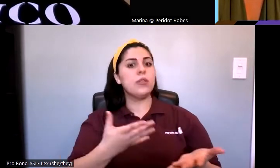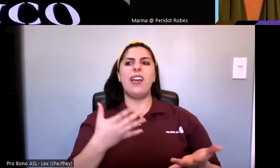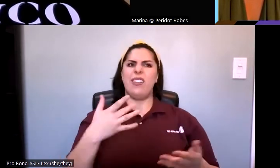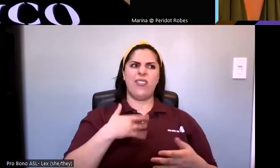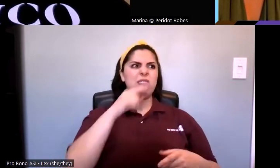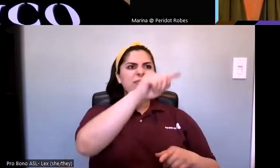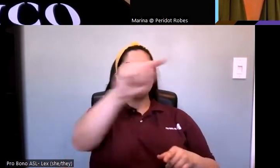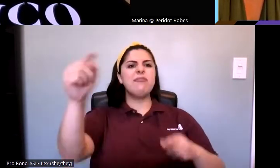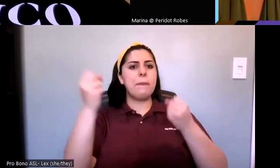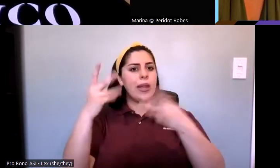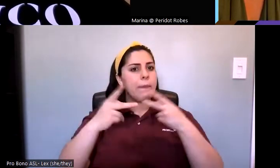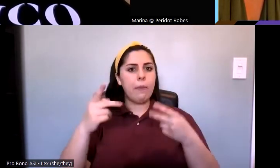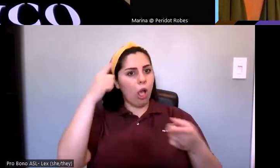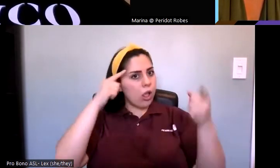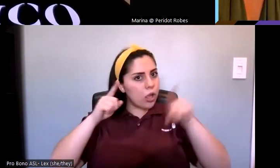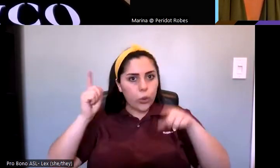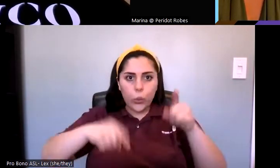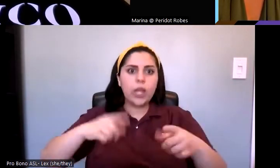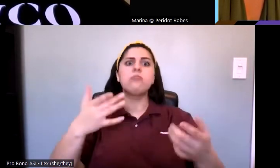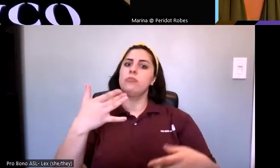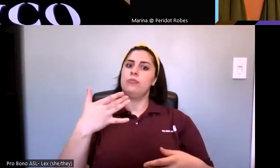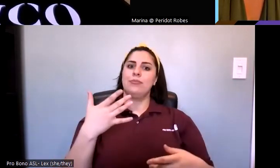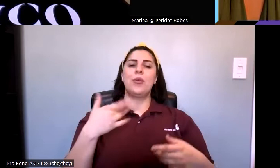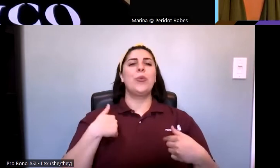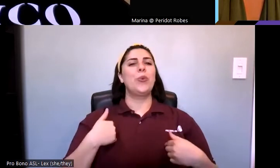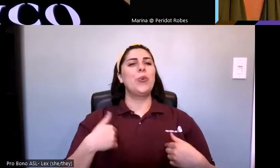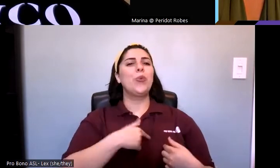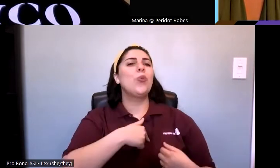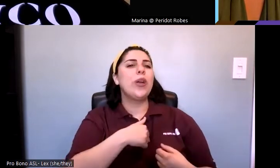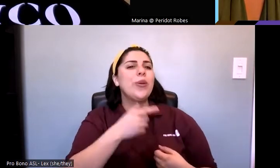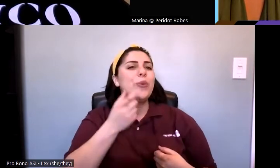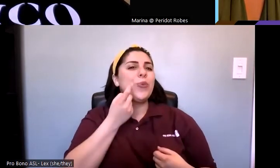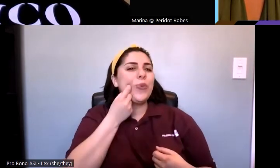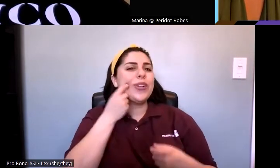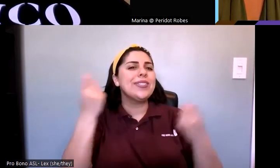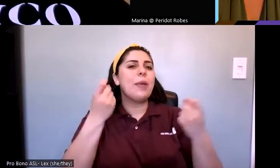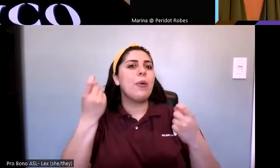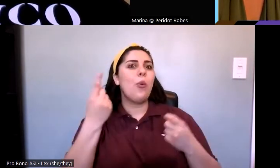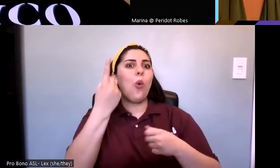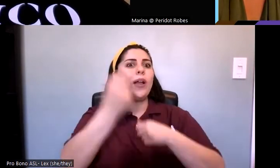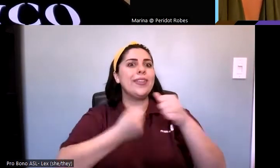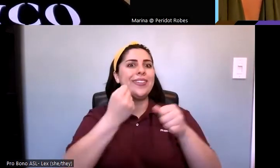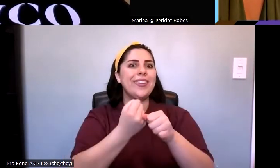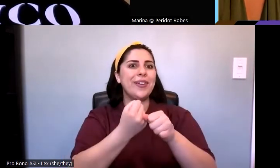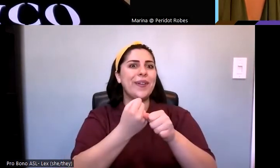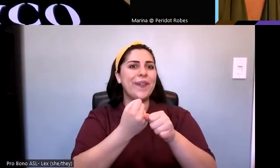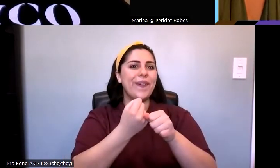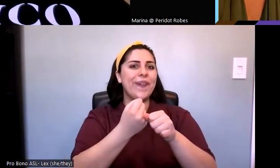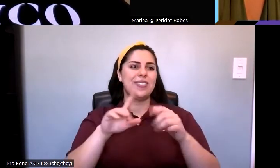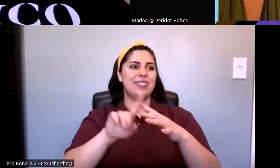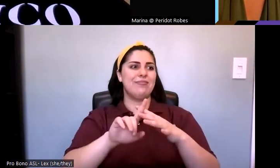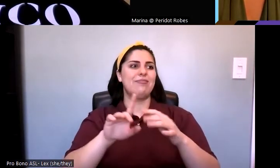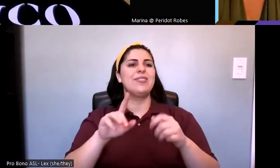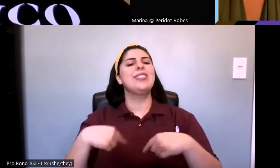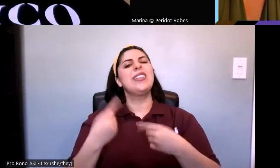just celebrated 1 year our first launch, and it's so much bigger than I ever thought it